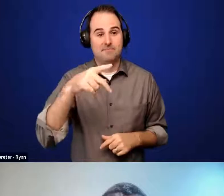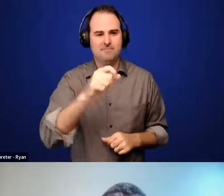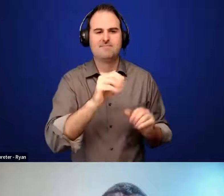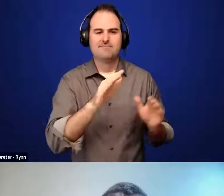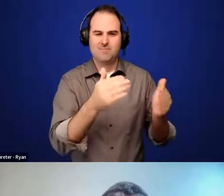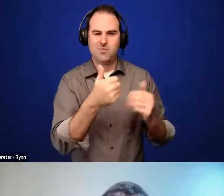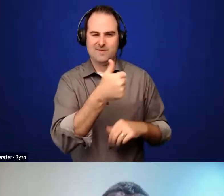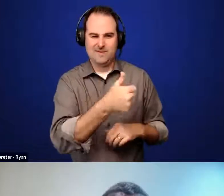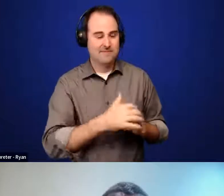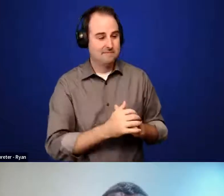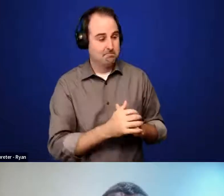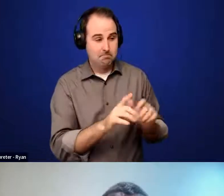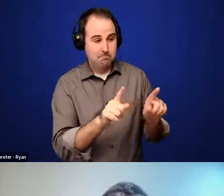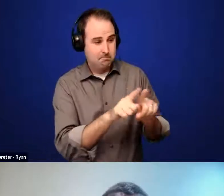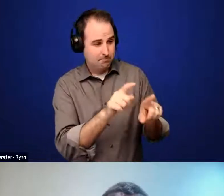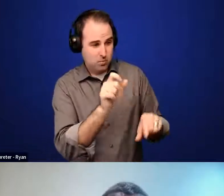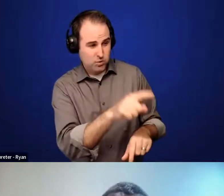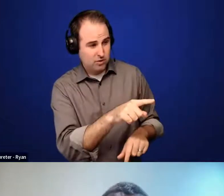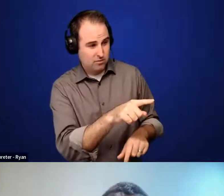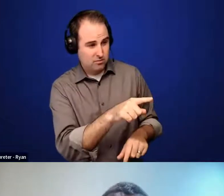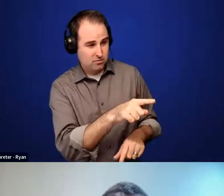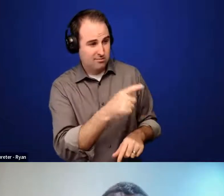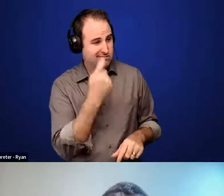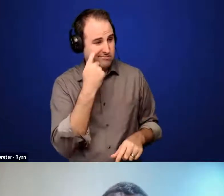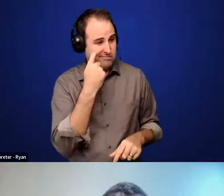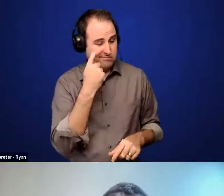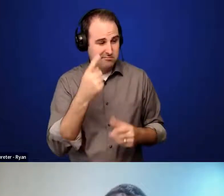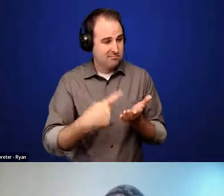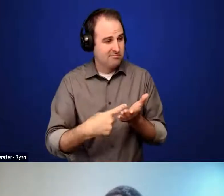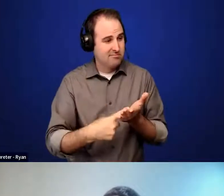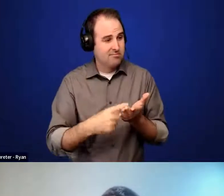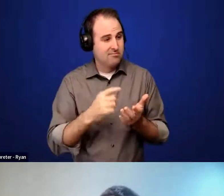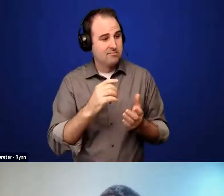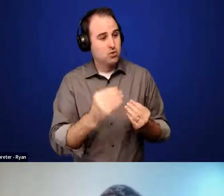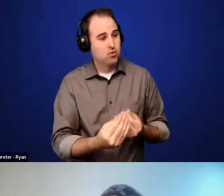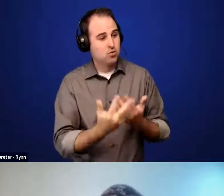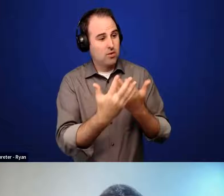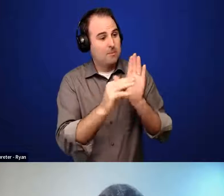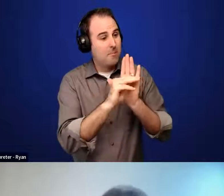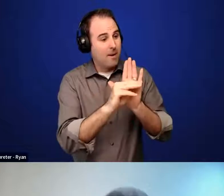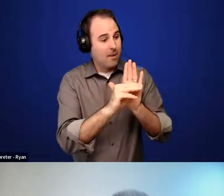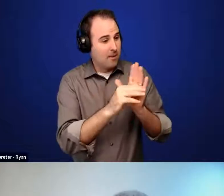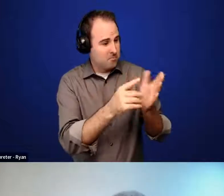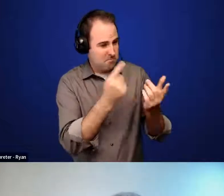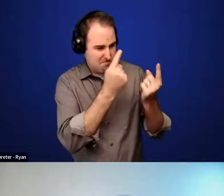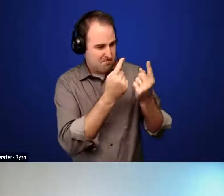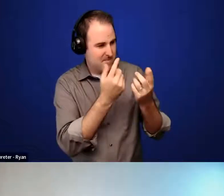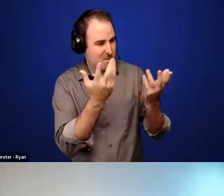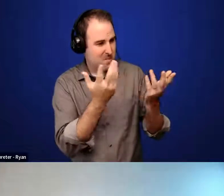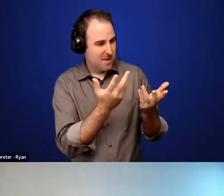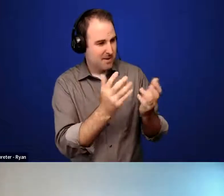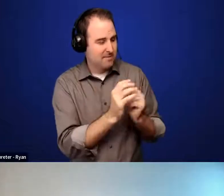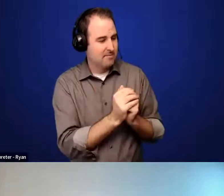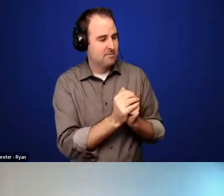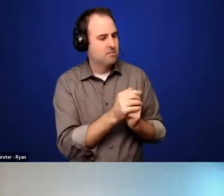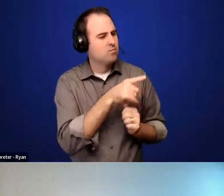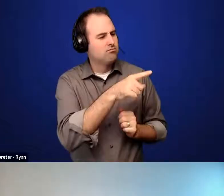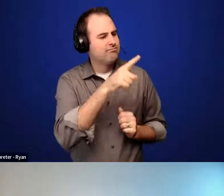of, any thoughts you have on crop modeling and kind of, what are some of the questions that you